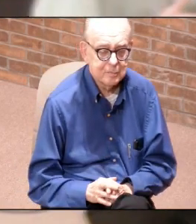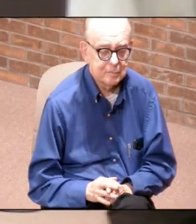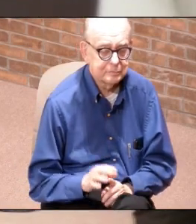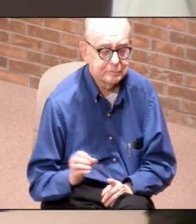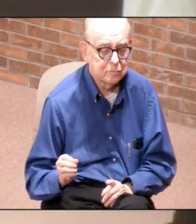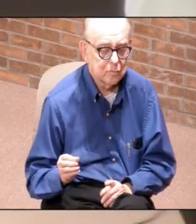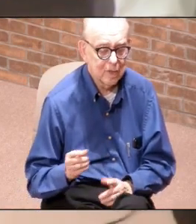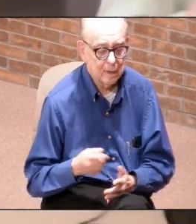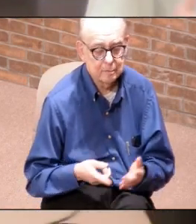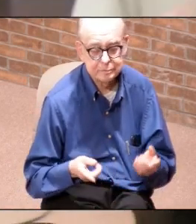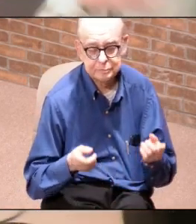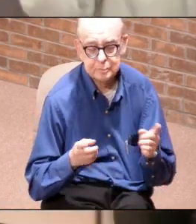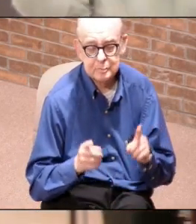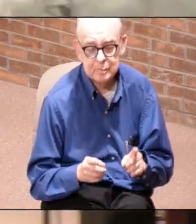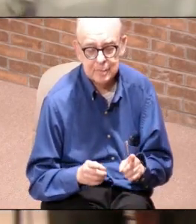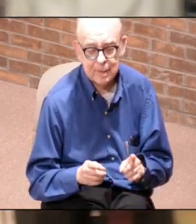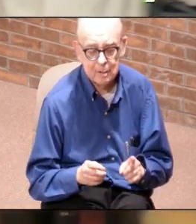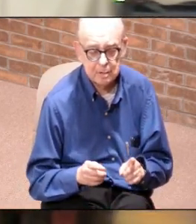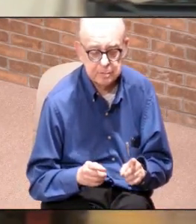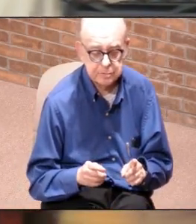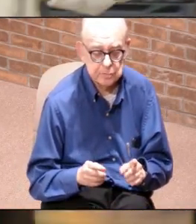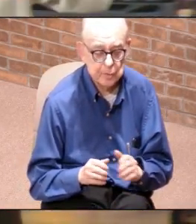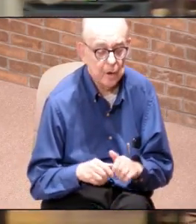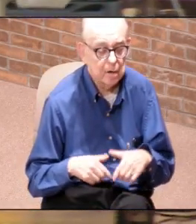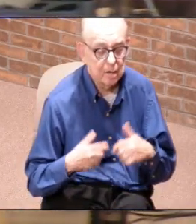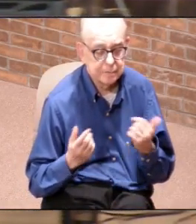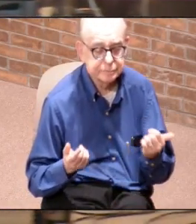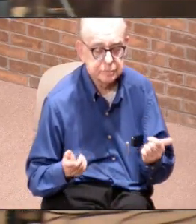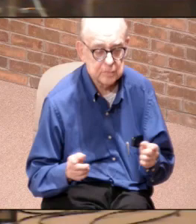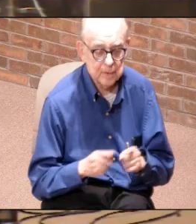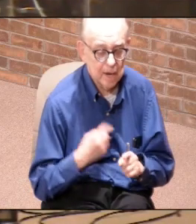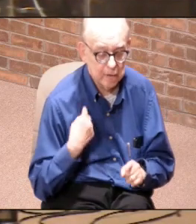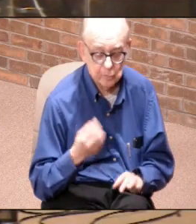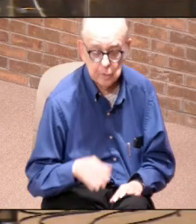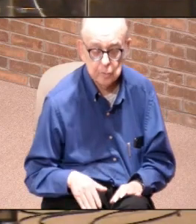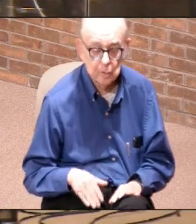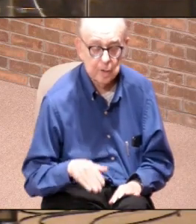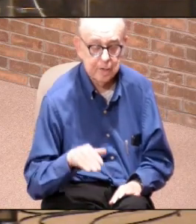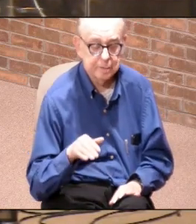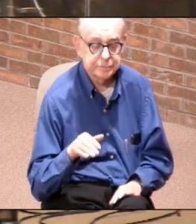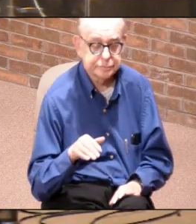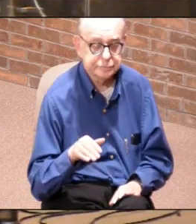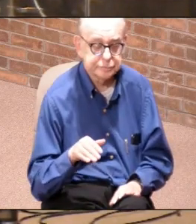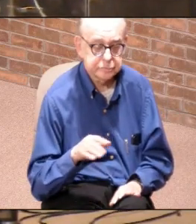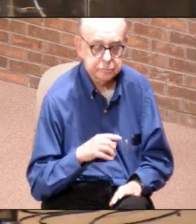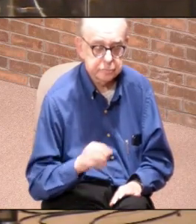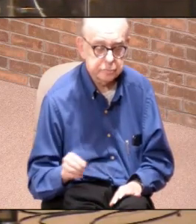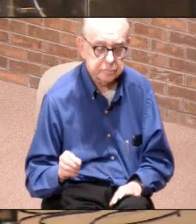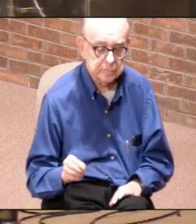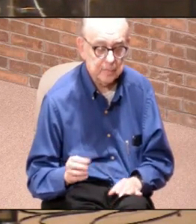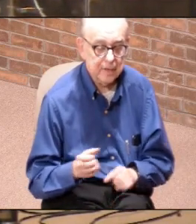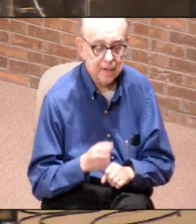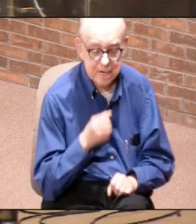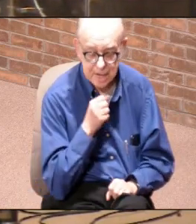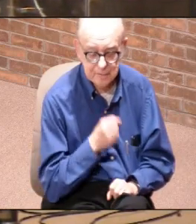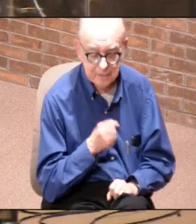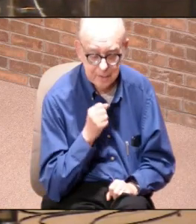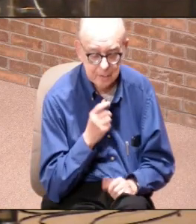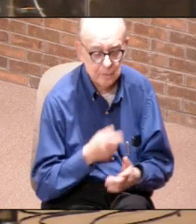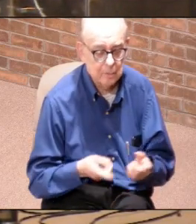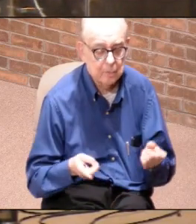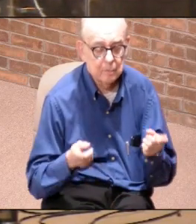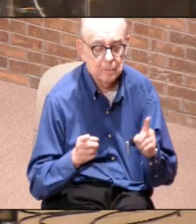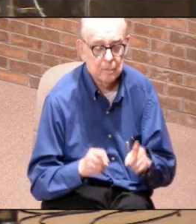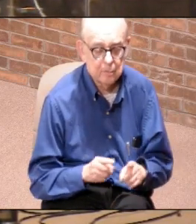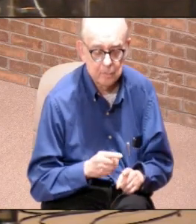And so what ends up happening is in our life, as we're growing and as we're aging, what ends up